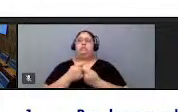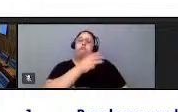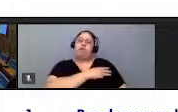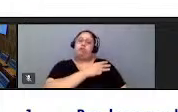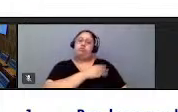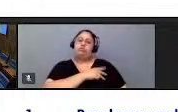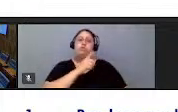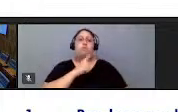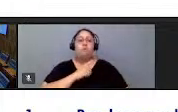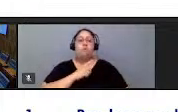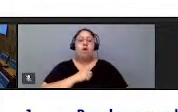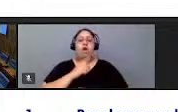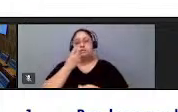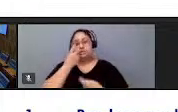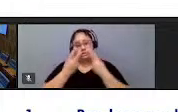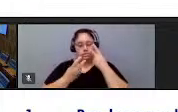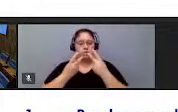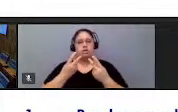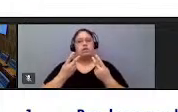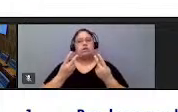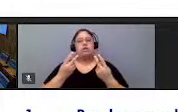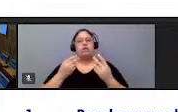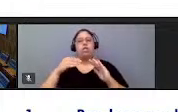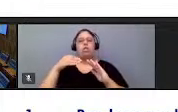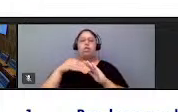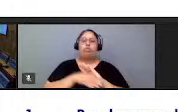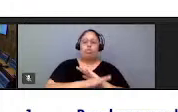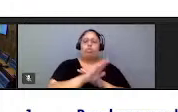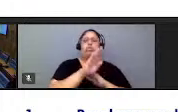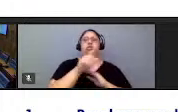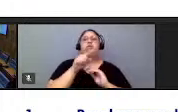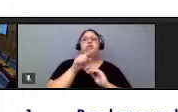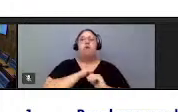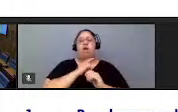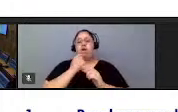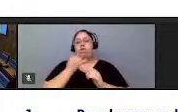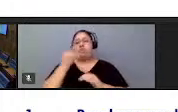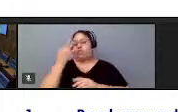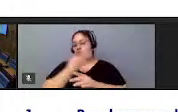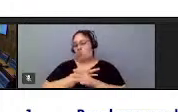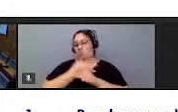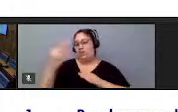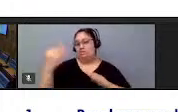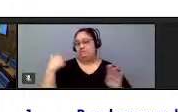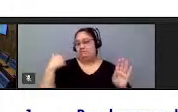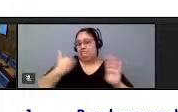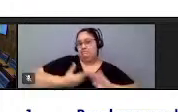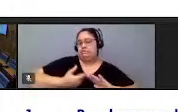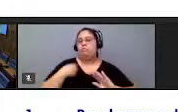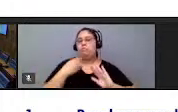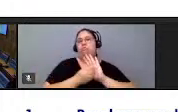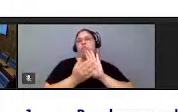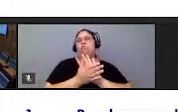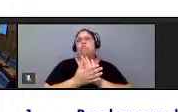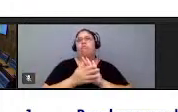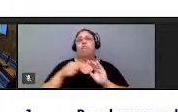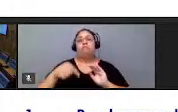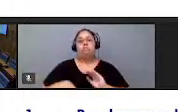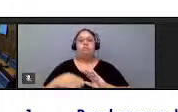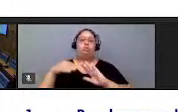what appears to be a bottoming out chair for the past three weeks I have noted that this